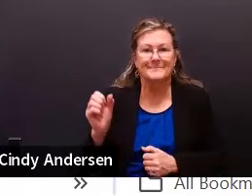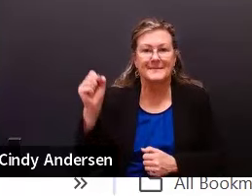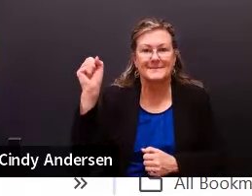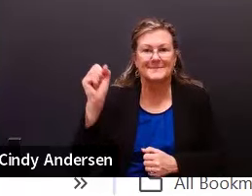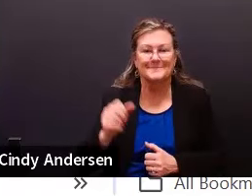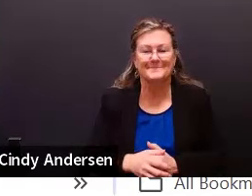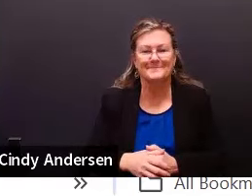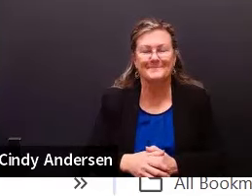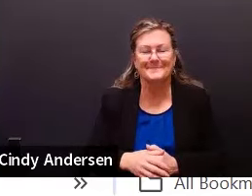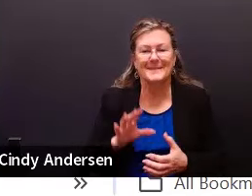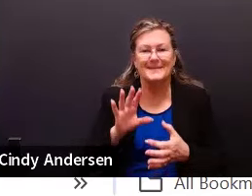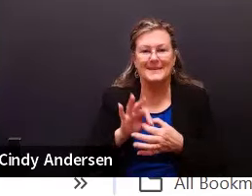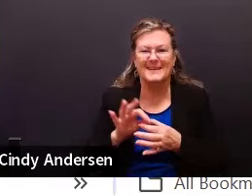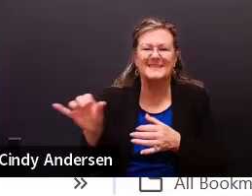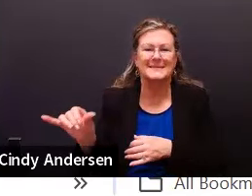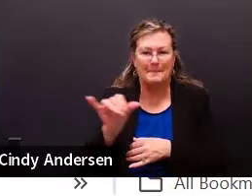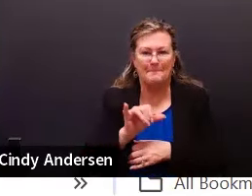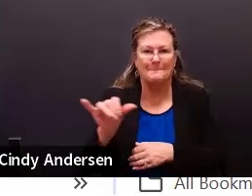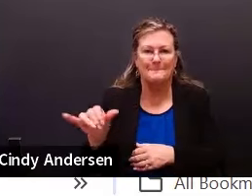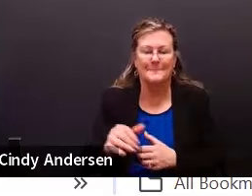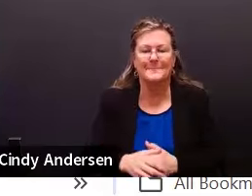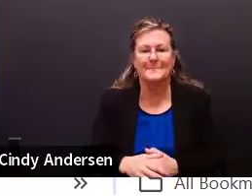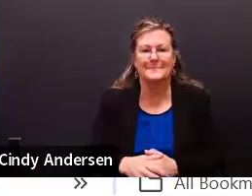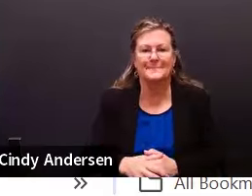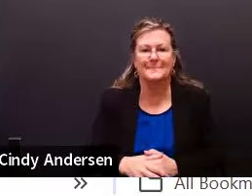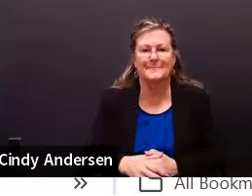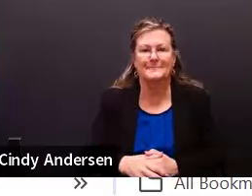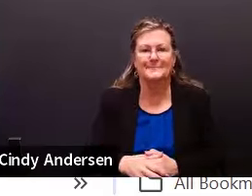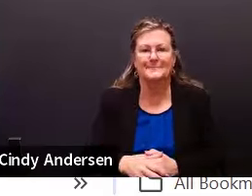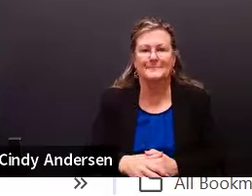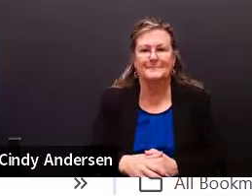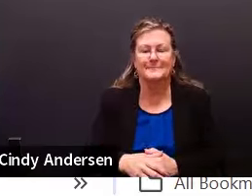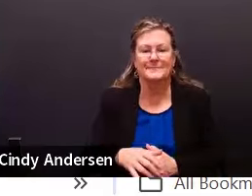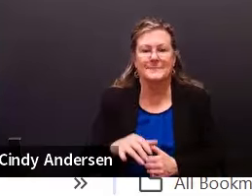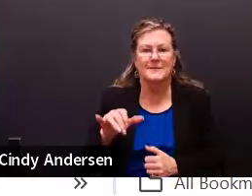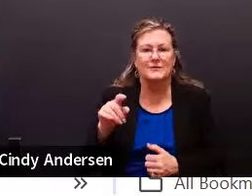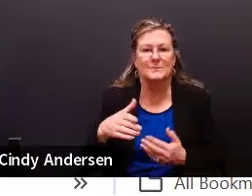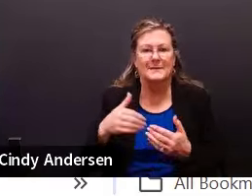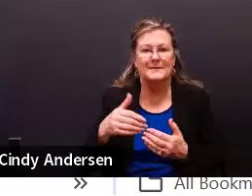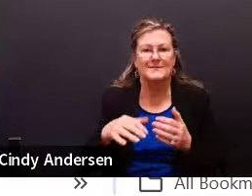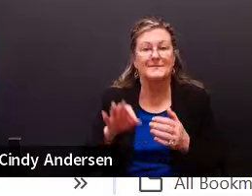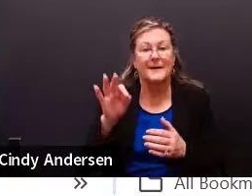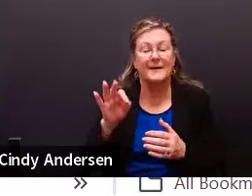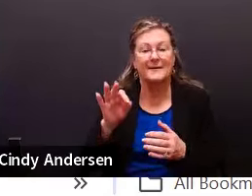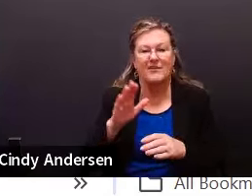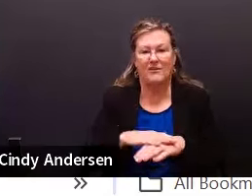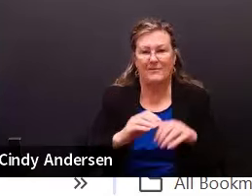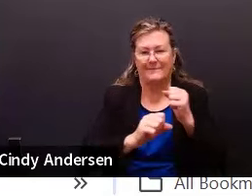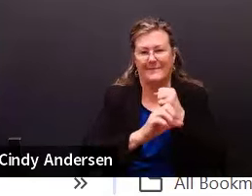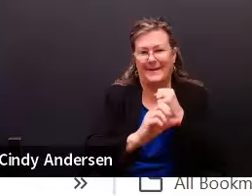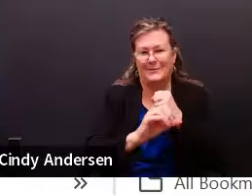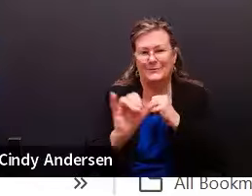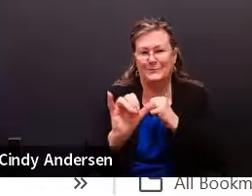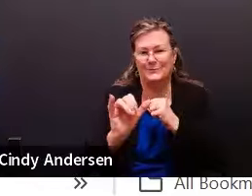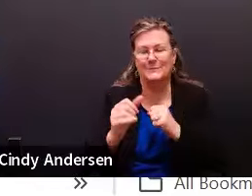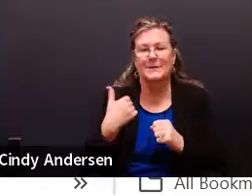Yes, and the link is the same. So that should be easy to find. It's on that flyer as well.